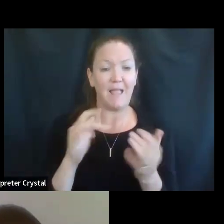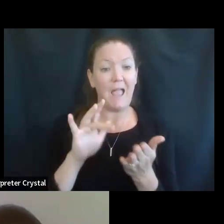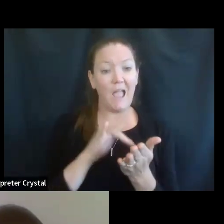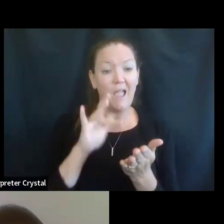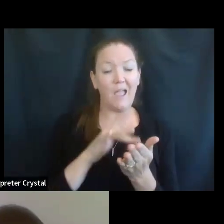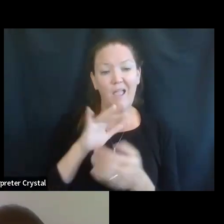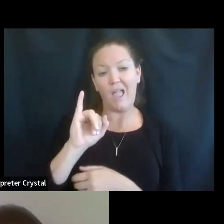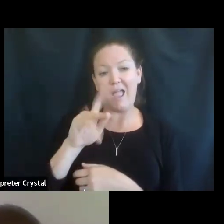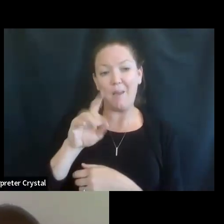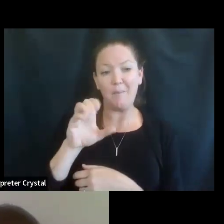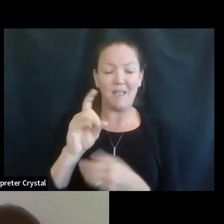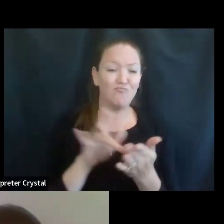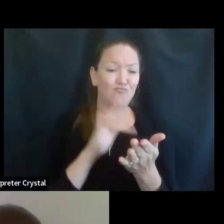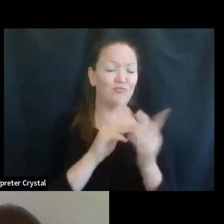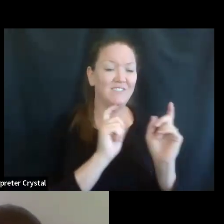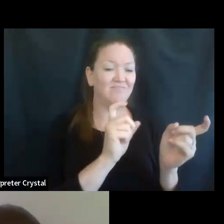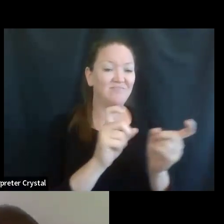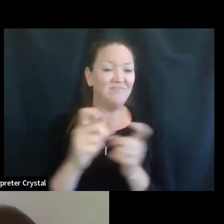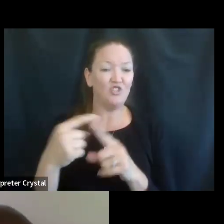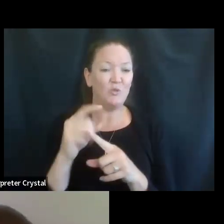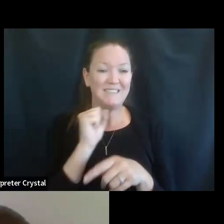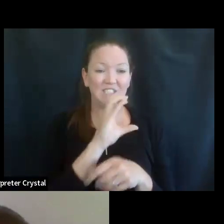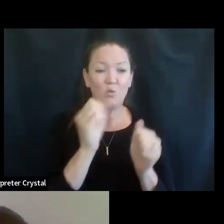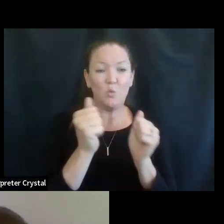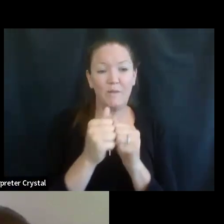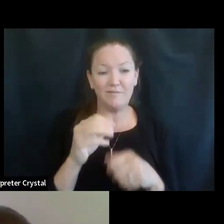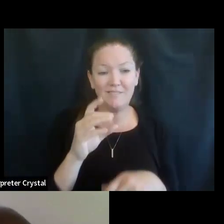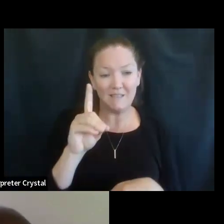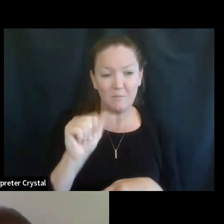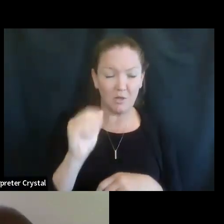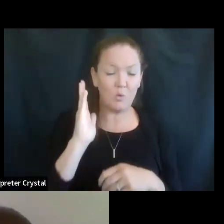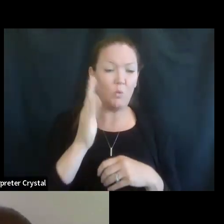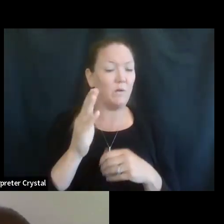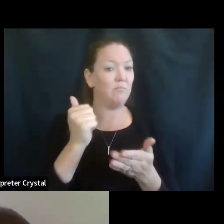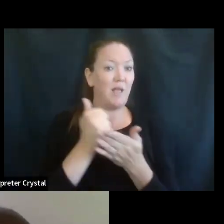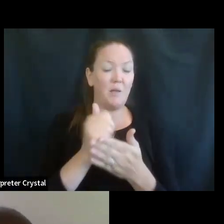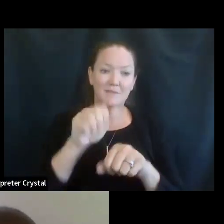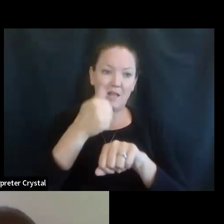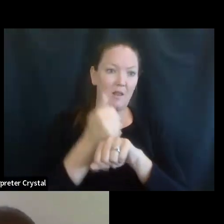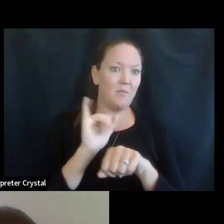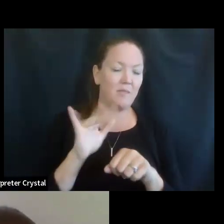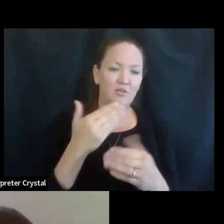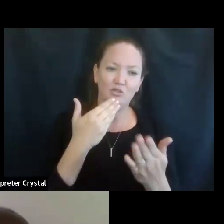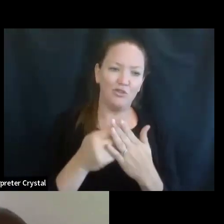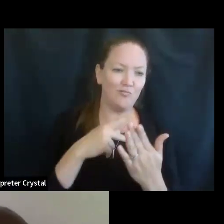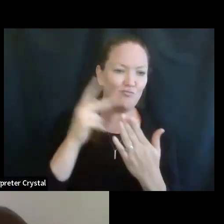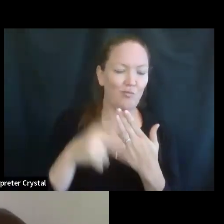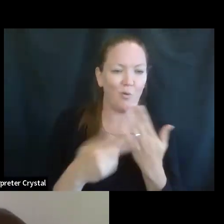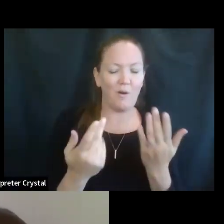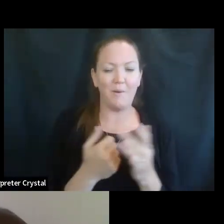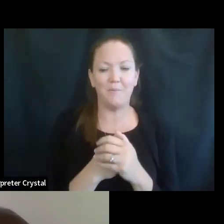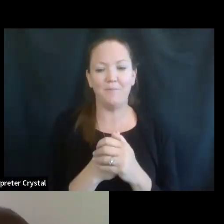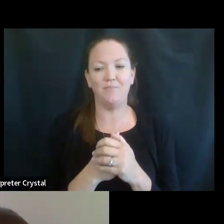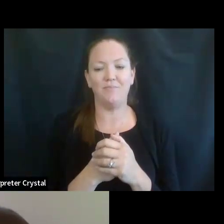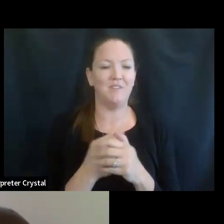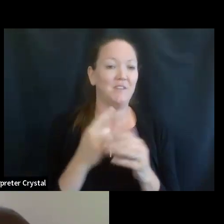iPads for the senior disability, and we would help them set it up and everything. And that was a good program. But we just ran out of iPads.